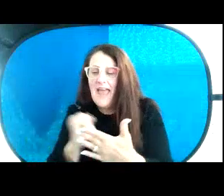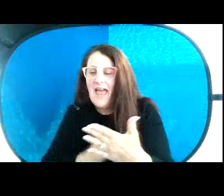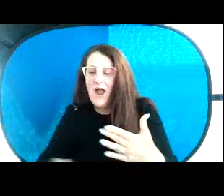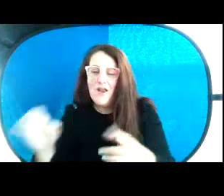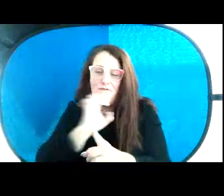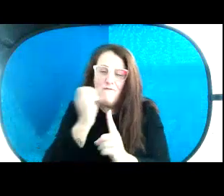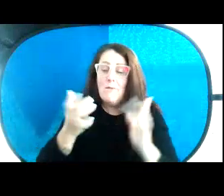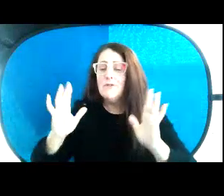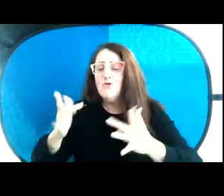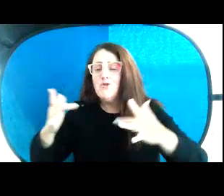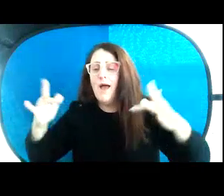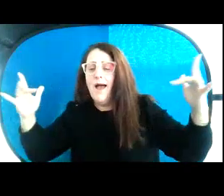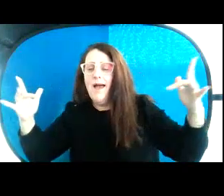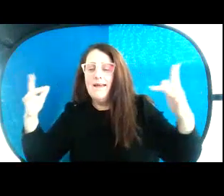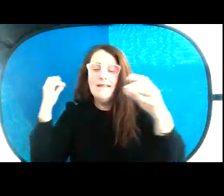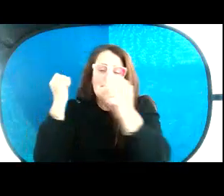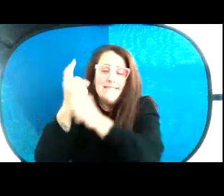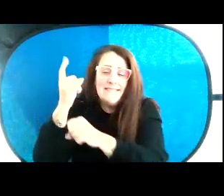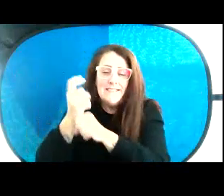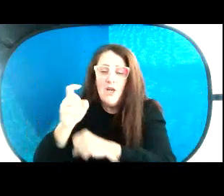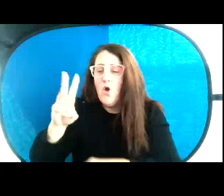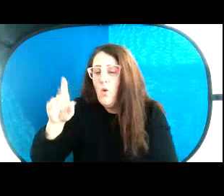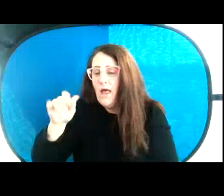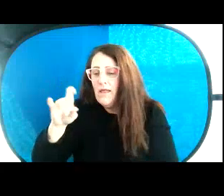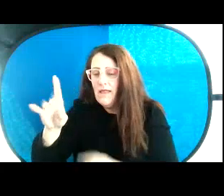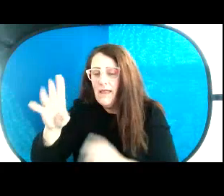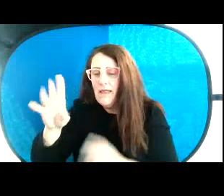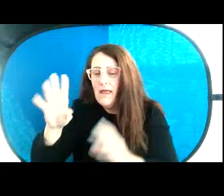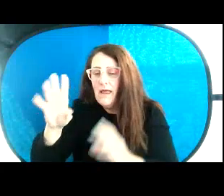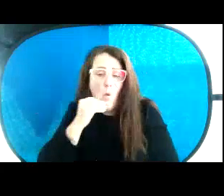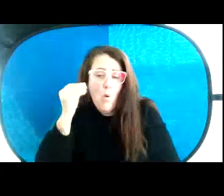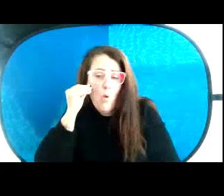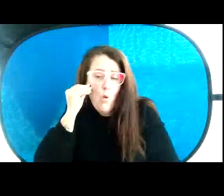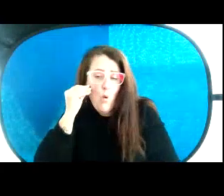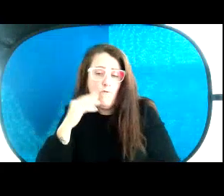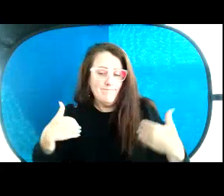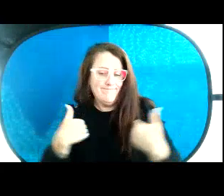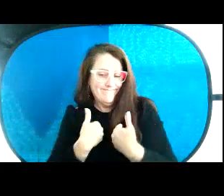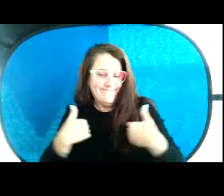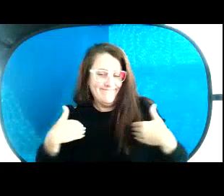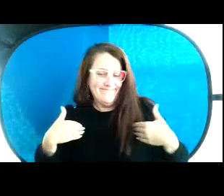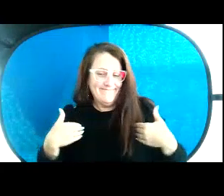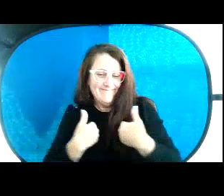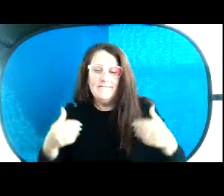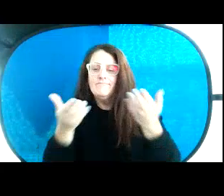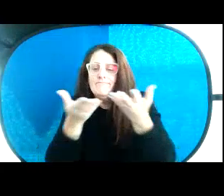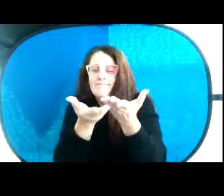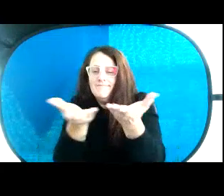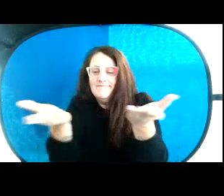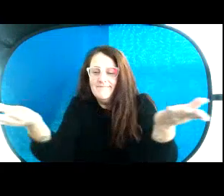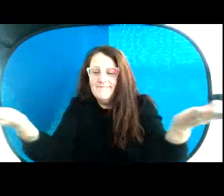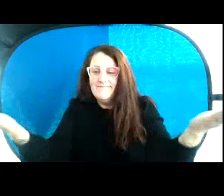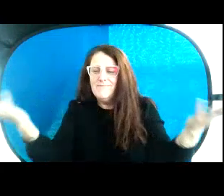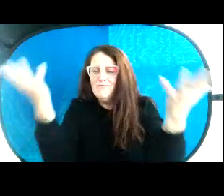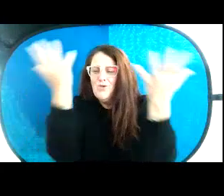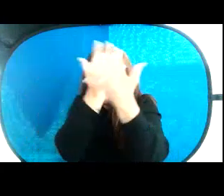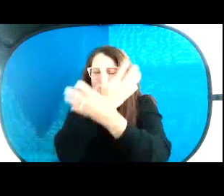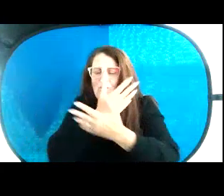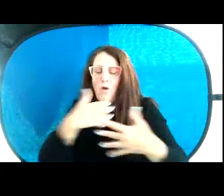shine. Seasonal wetlands provide vital habitats for wildlife, and our vast open spaces offer breathtaking views